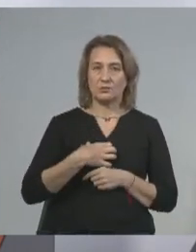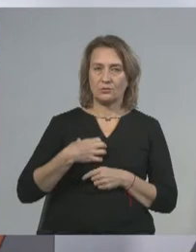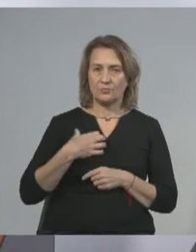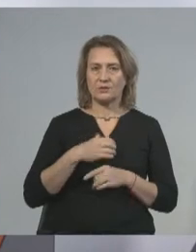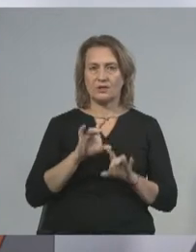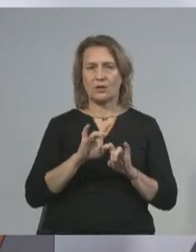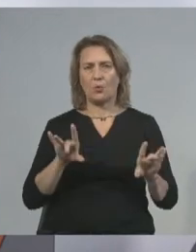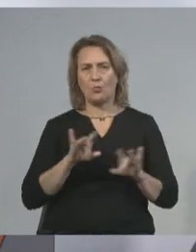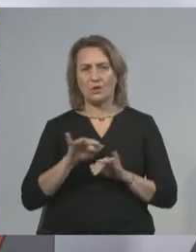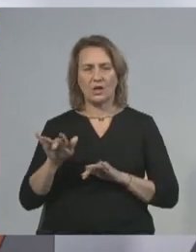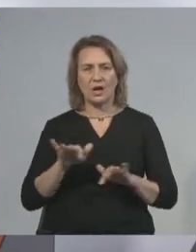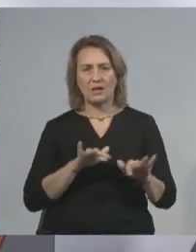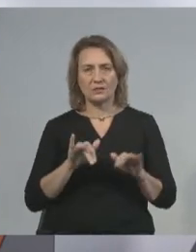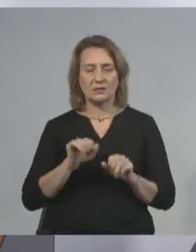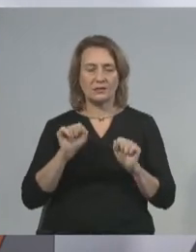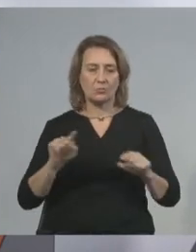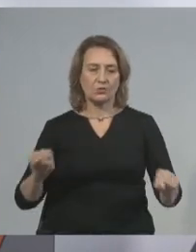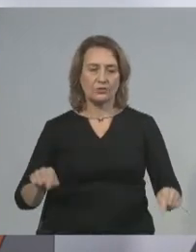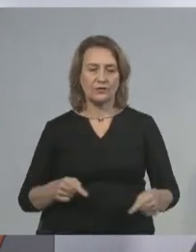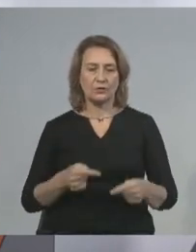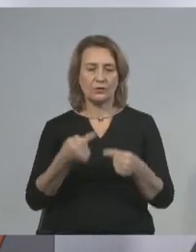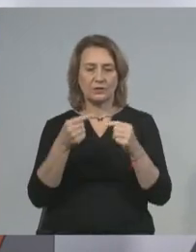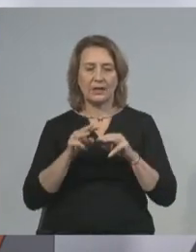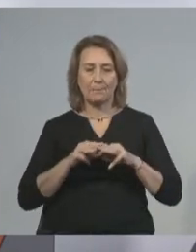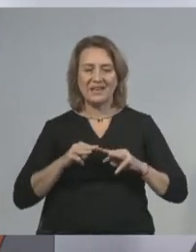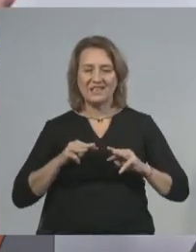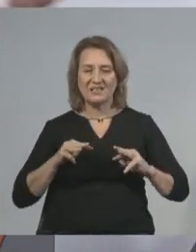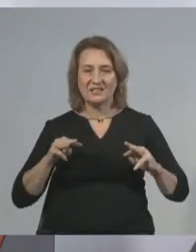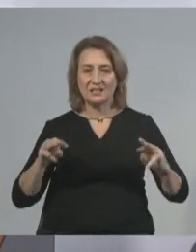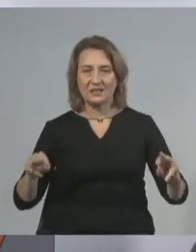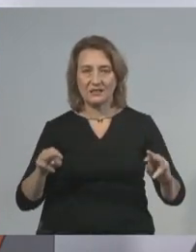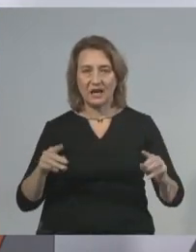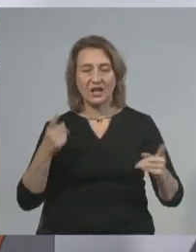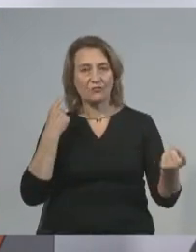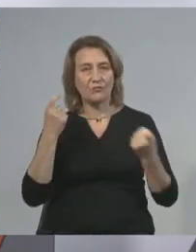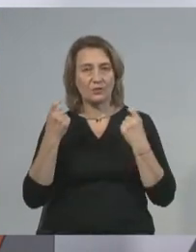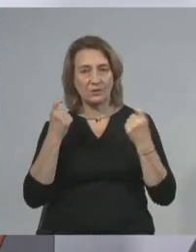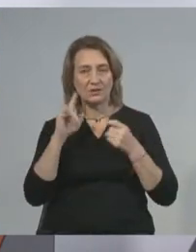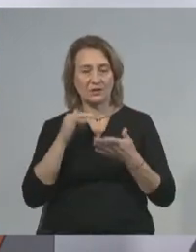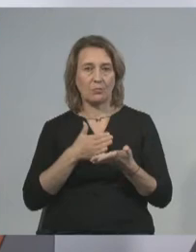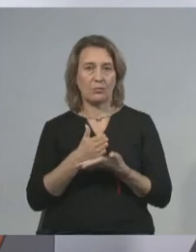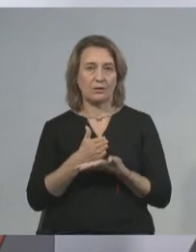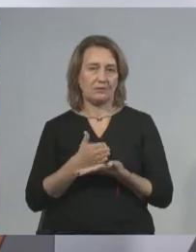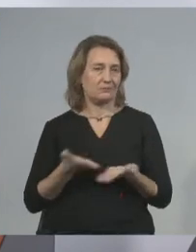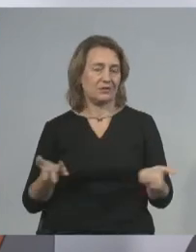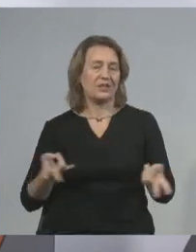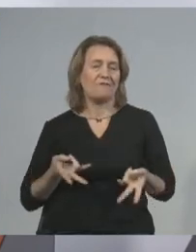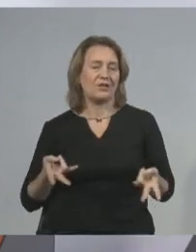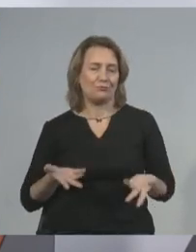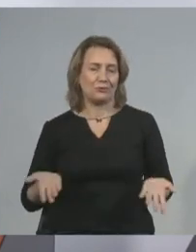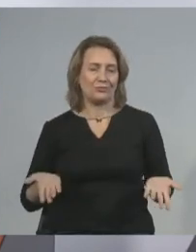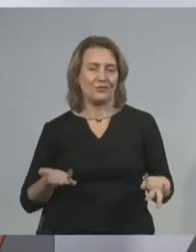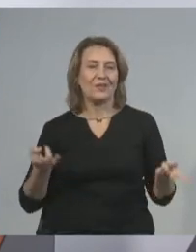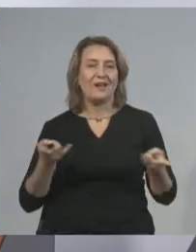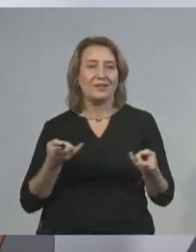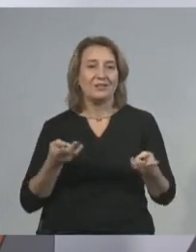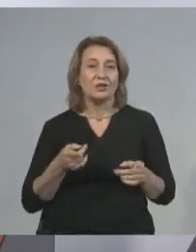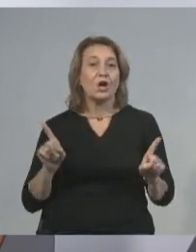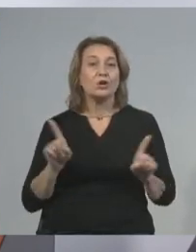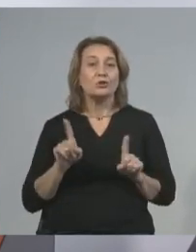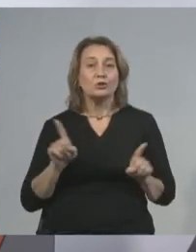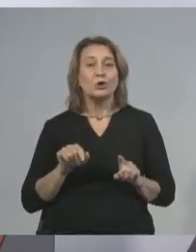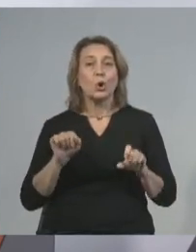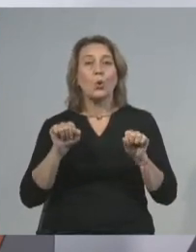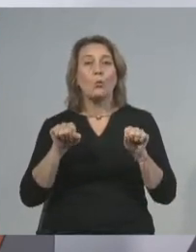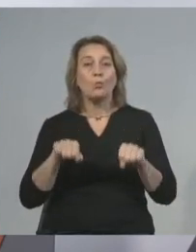strategic communication perhaps or can we bring back the minister of information policy which is